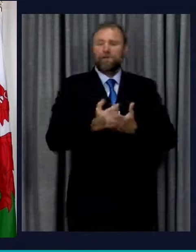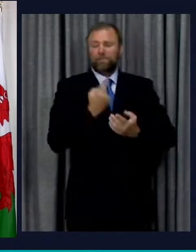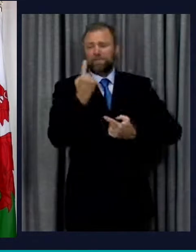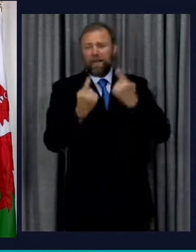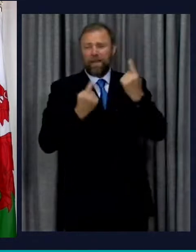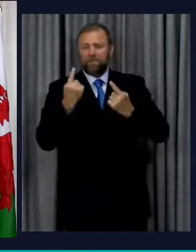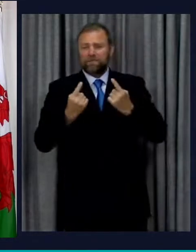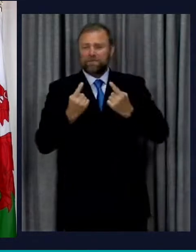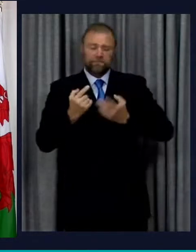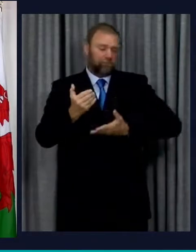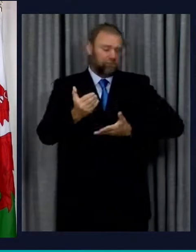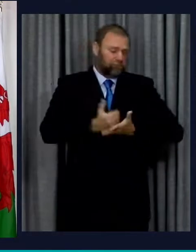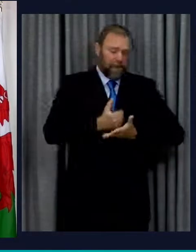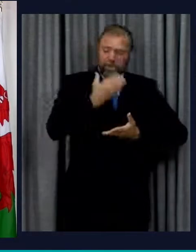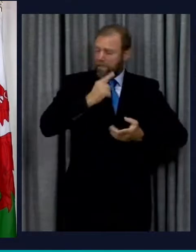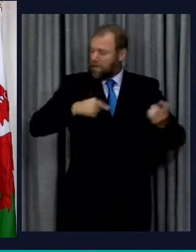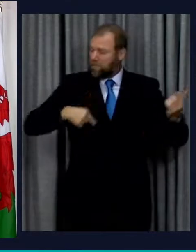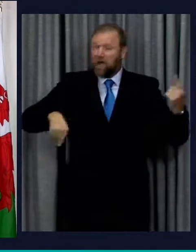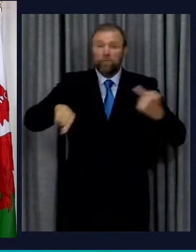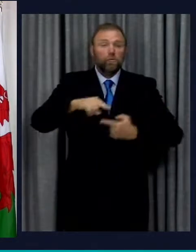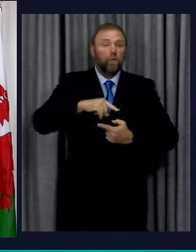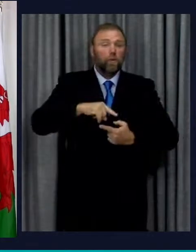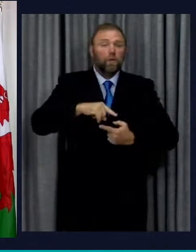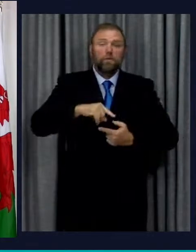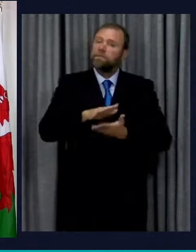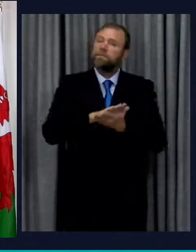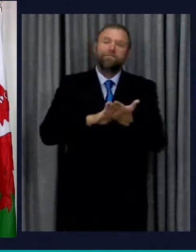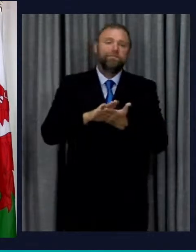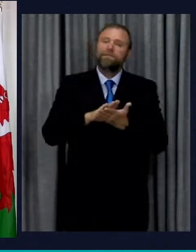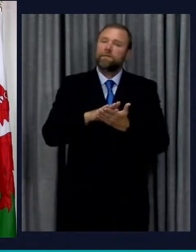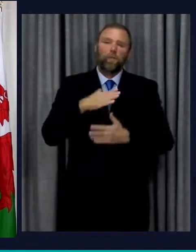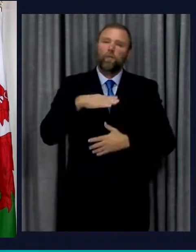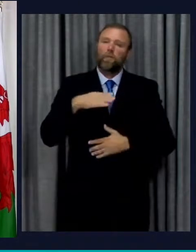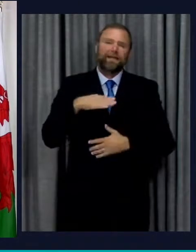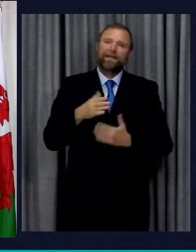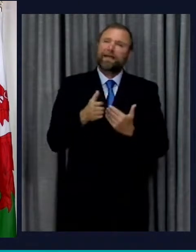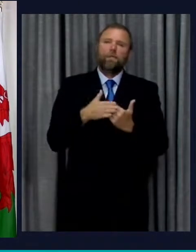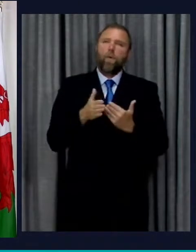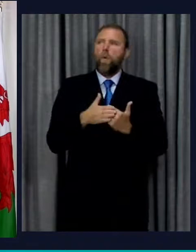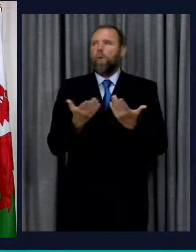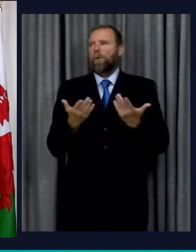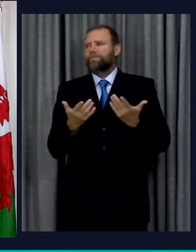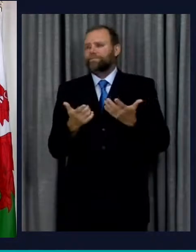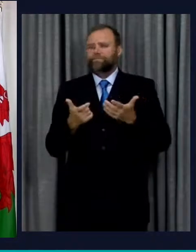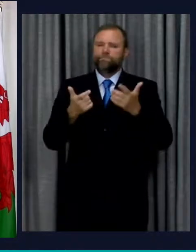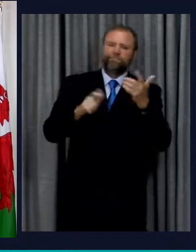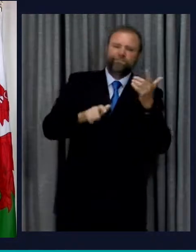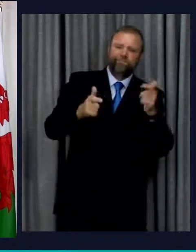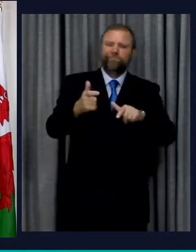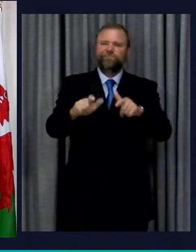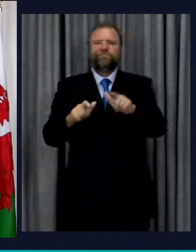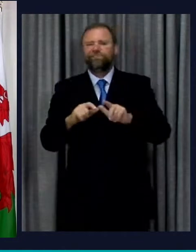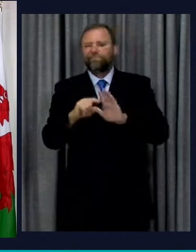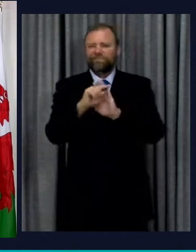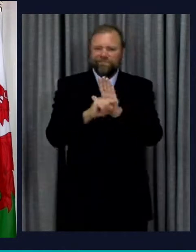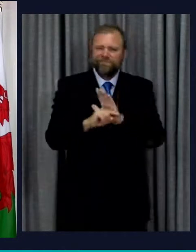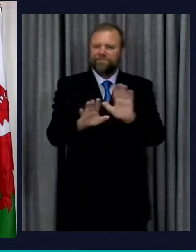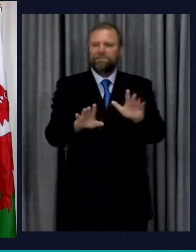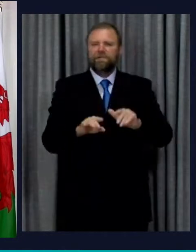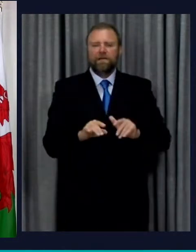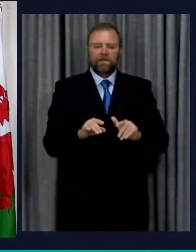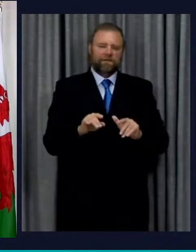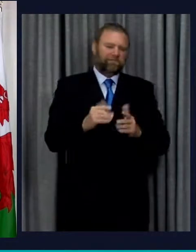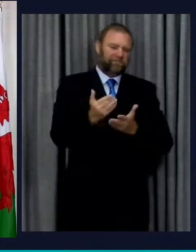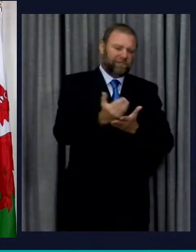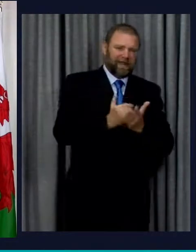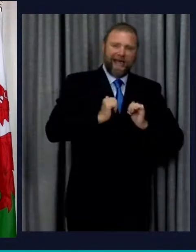and actually to avoid the need to take any further restrictions to protect both the health of the nation, but also our economic